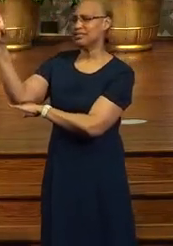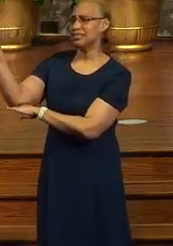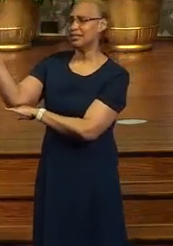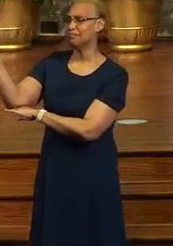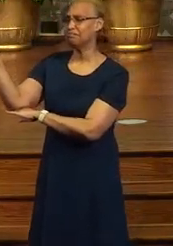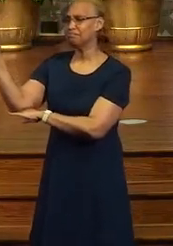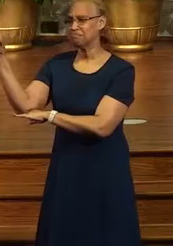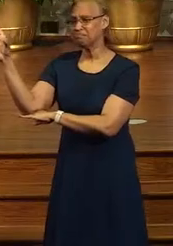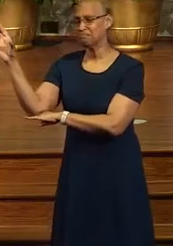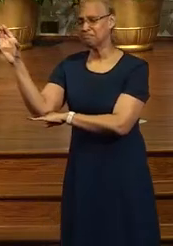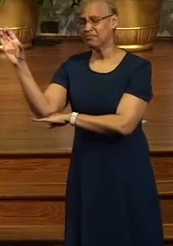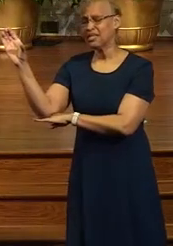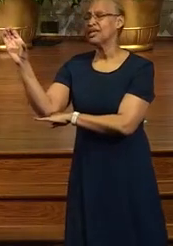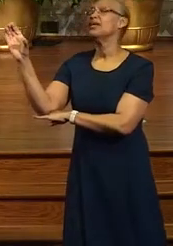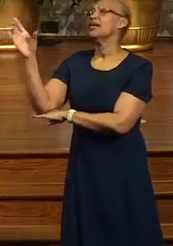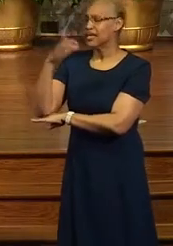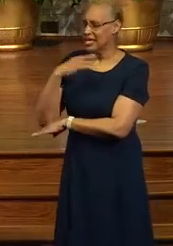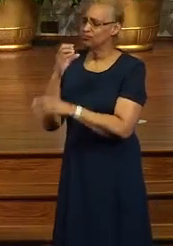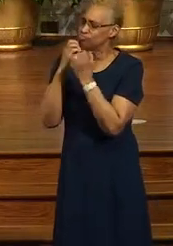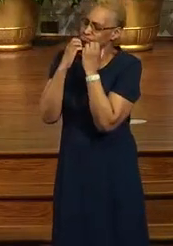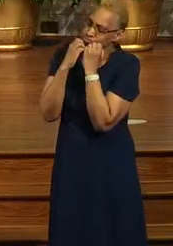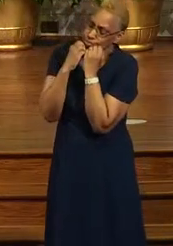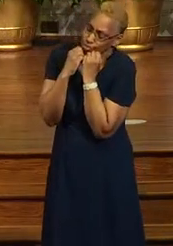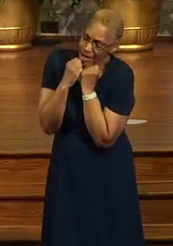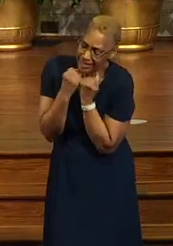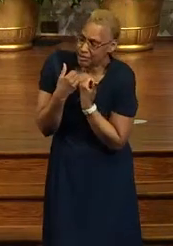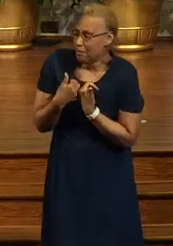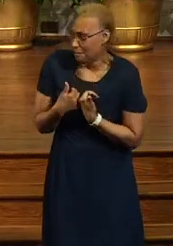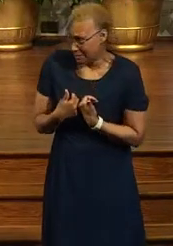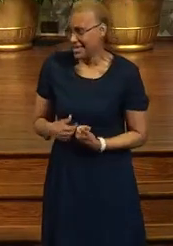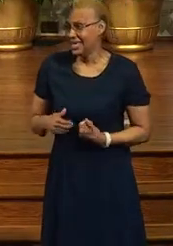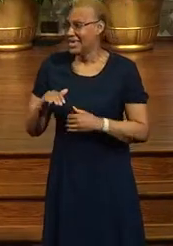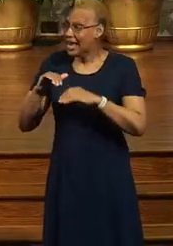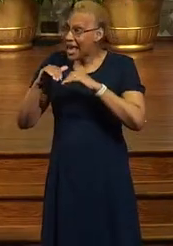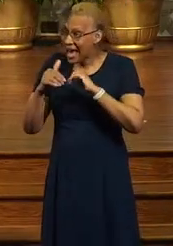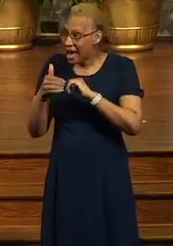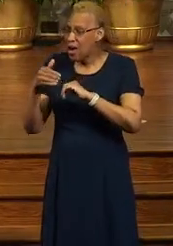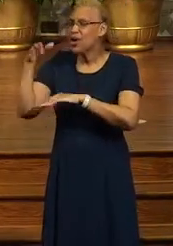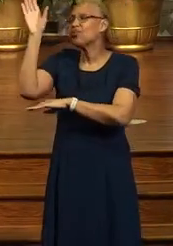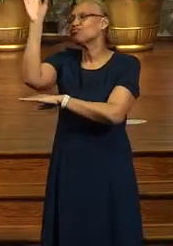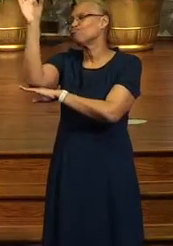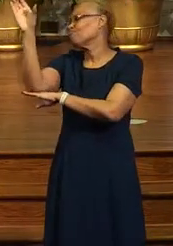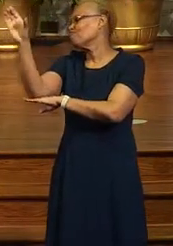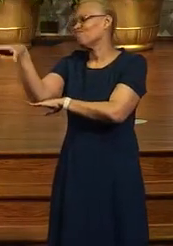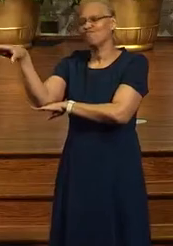cross. He loved me with a